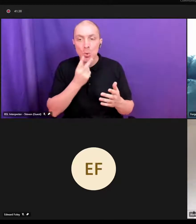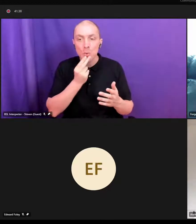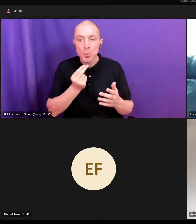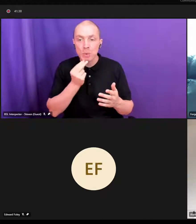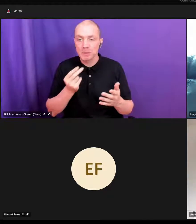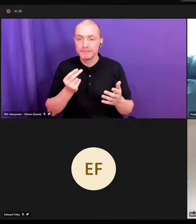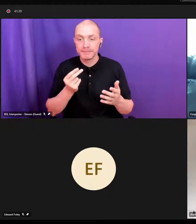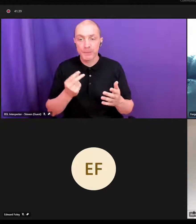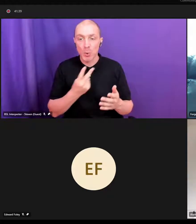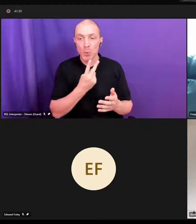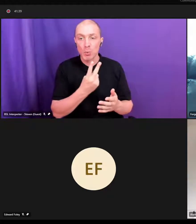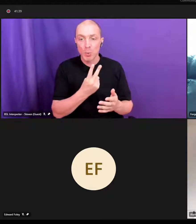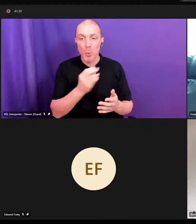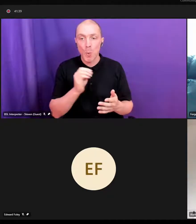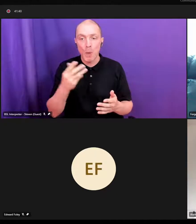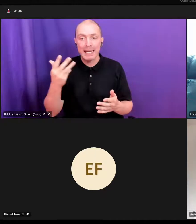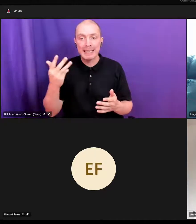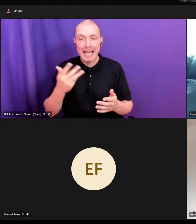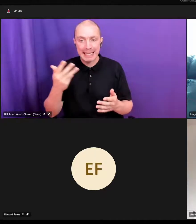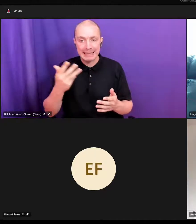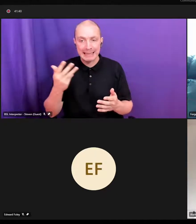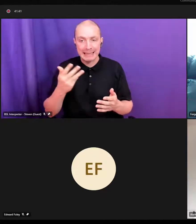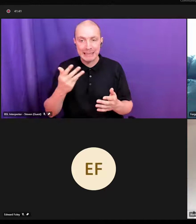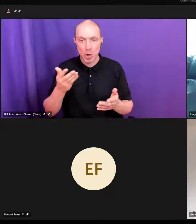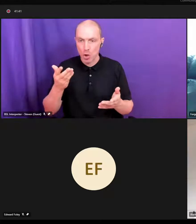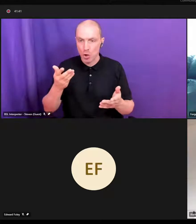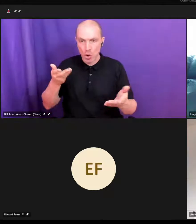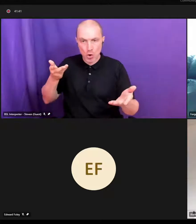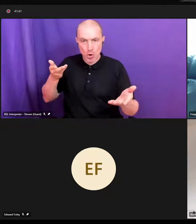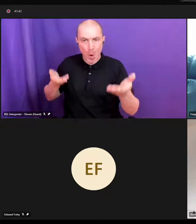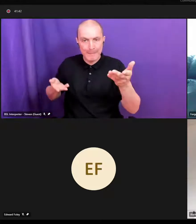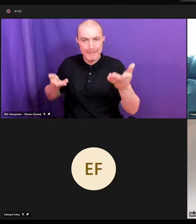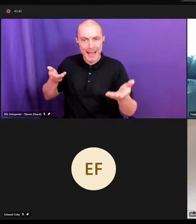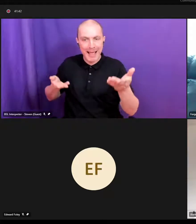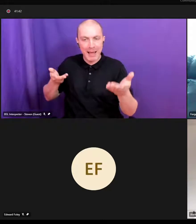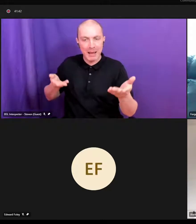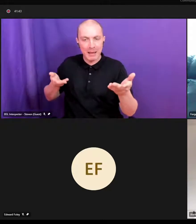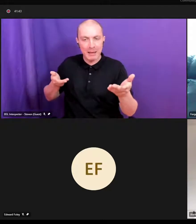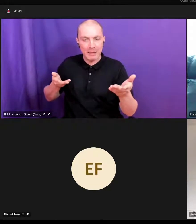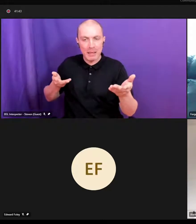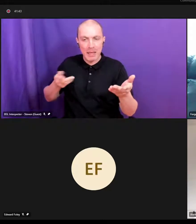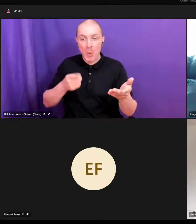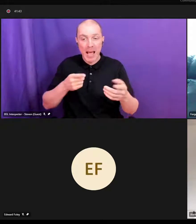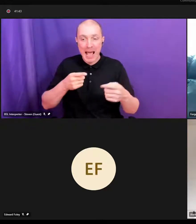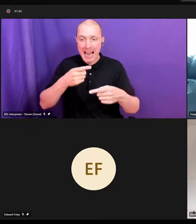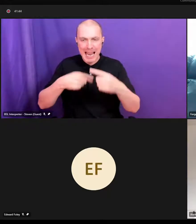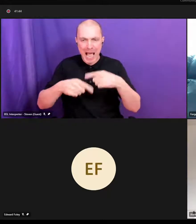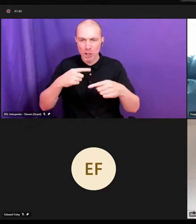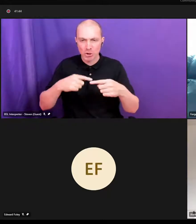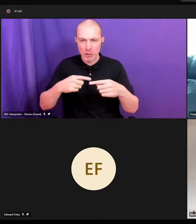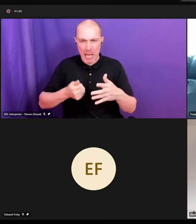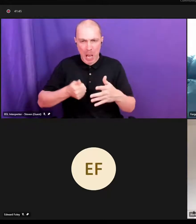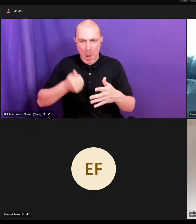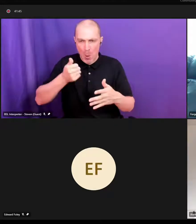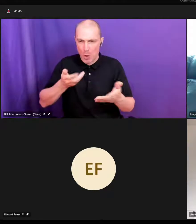for some of these figures, because of how it was, well, last year it wasn't a good year to compare anything. And I think we asked for it in